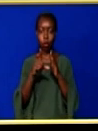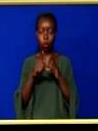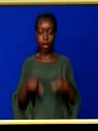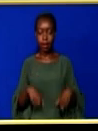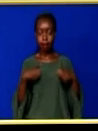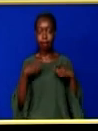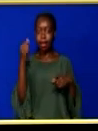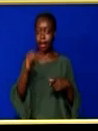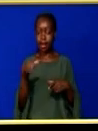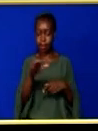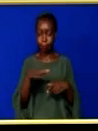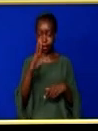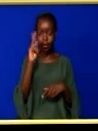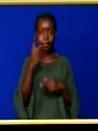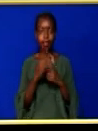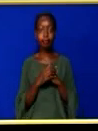of Kenya. Yes.